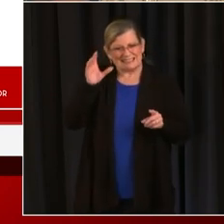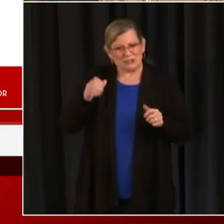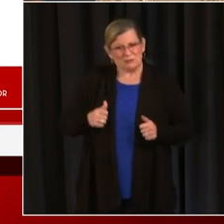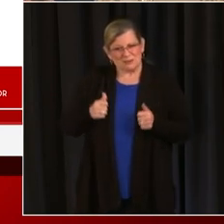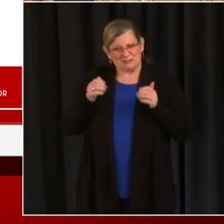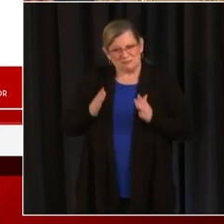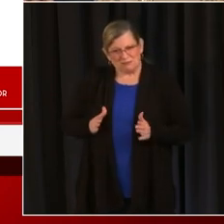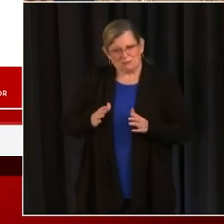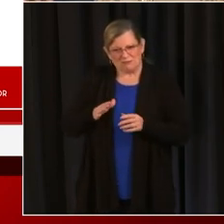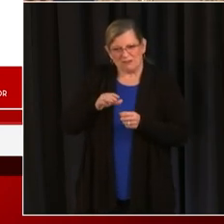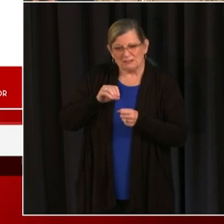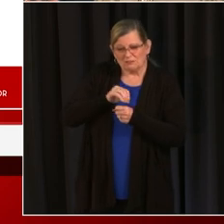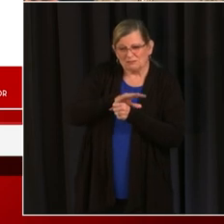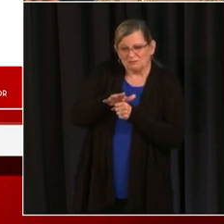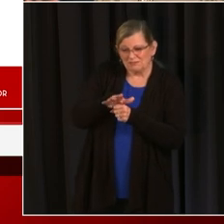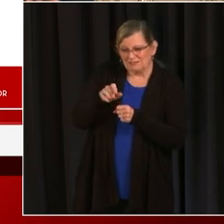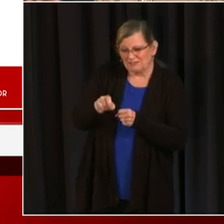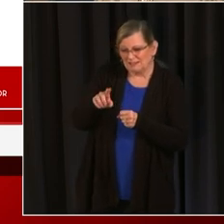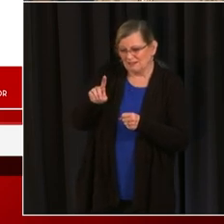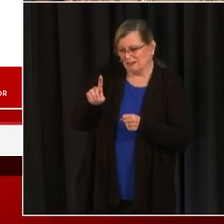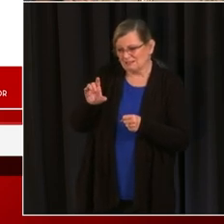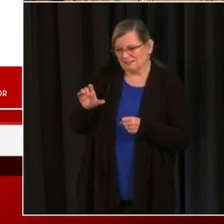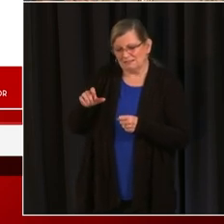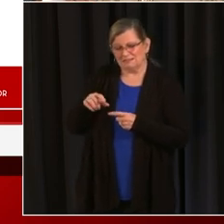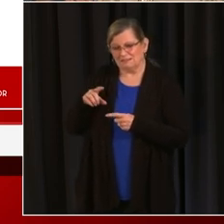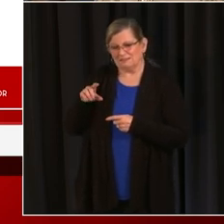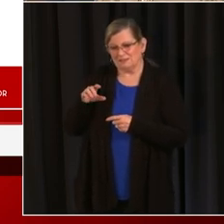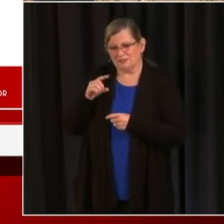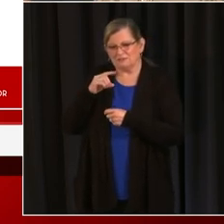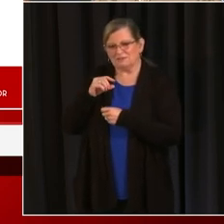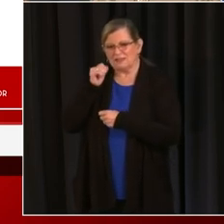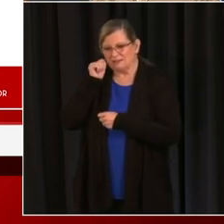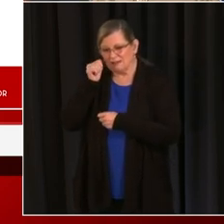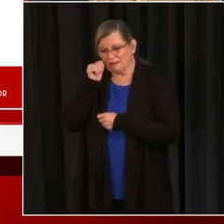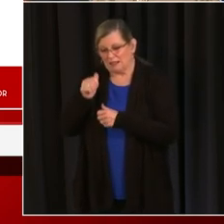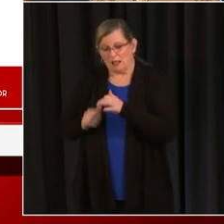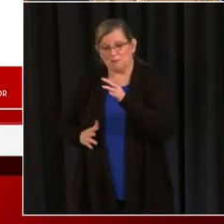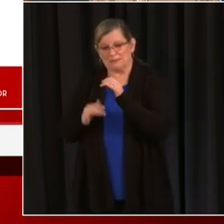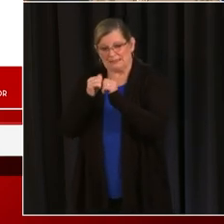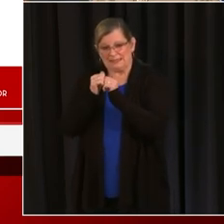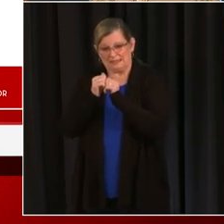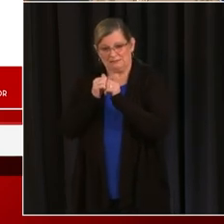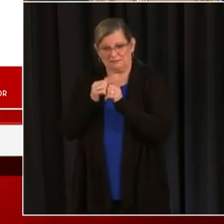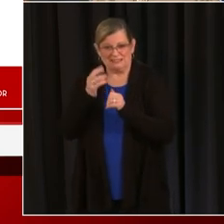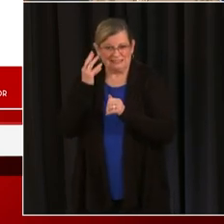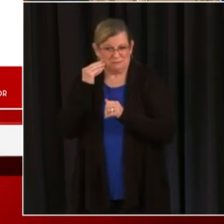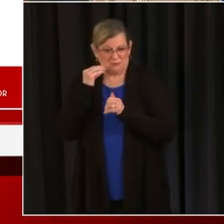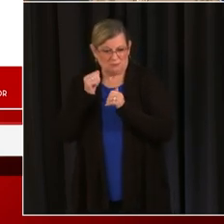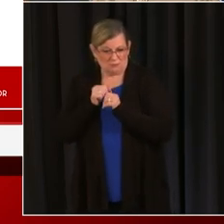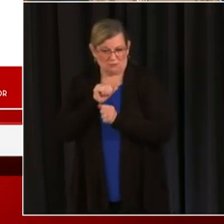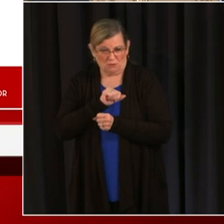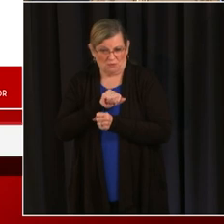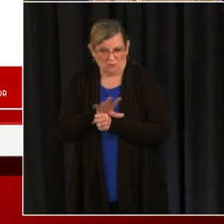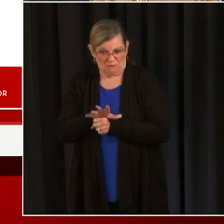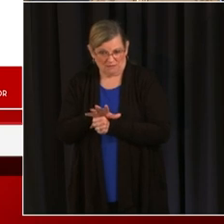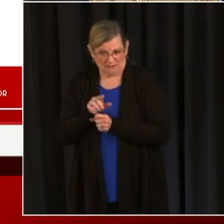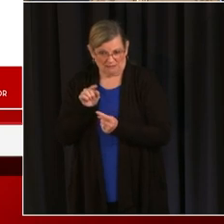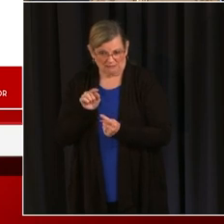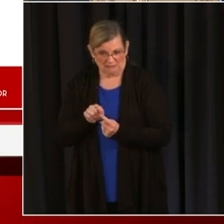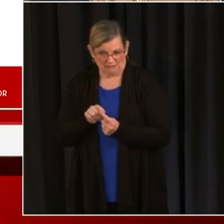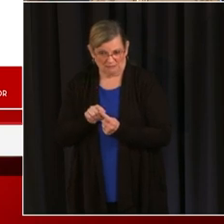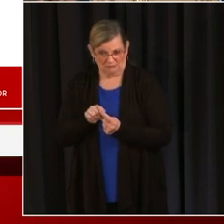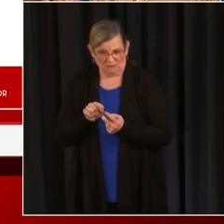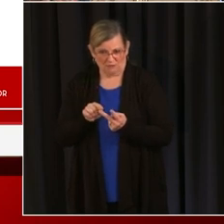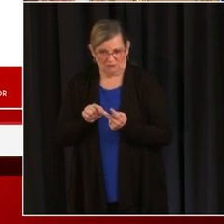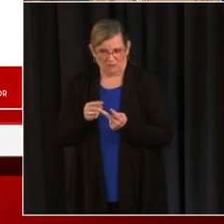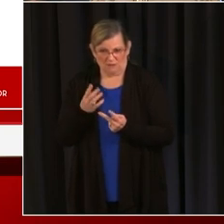to coronavirus.dc.gov for a daily update on the district's experience with COVID in 4